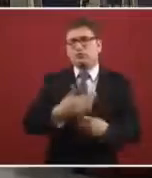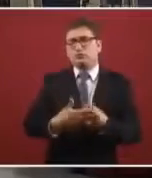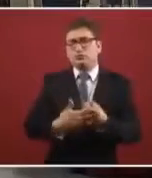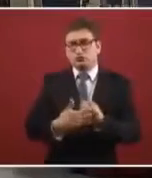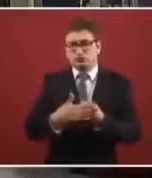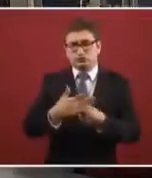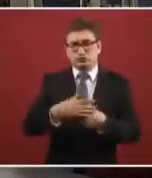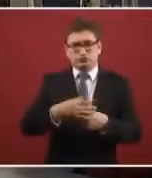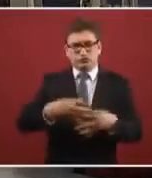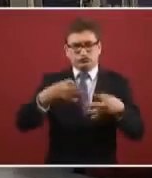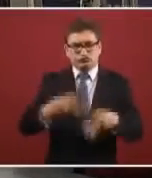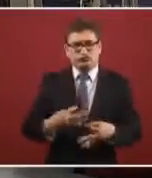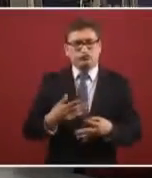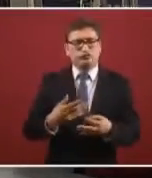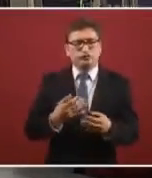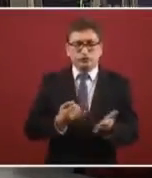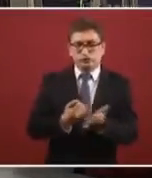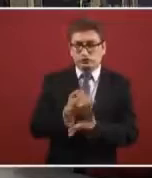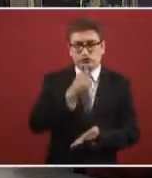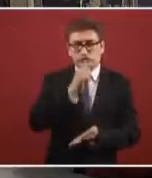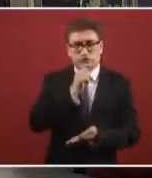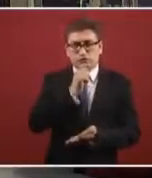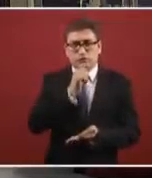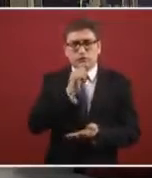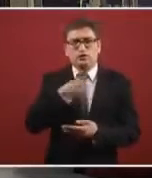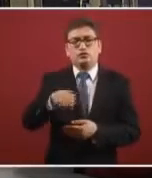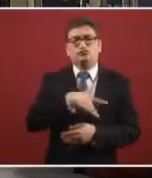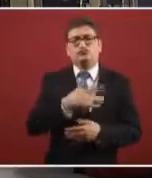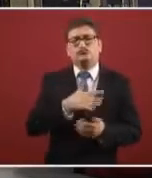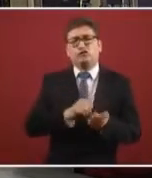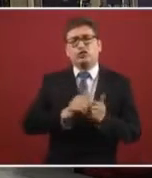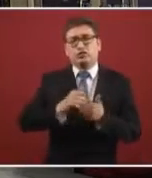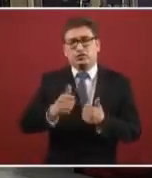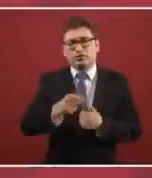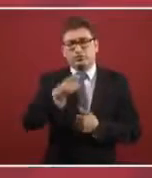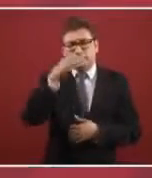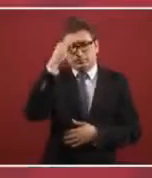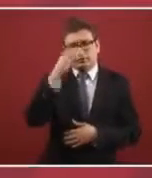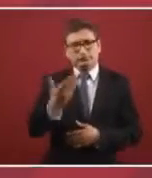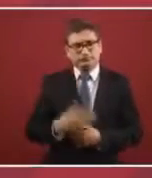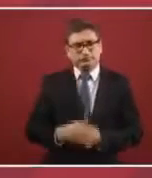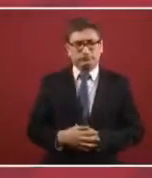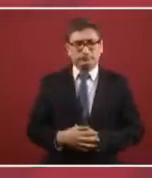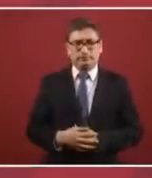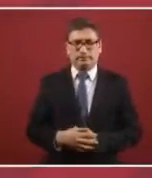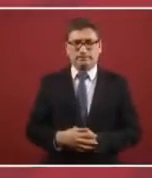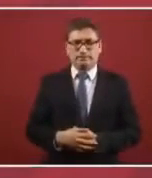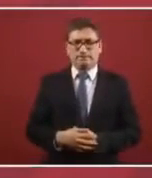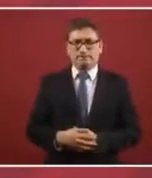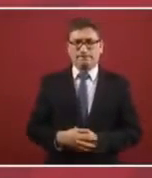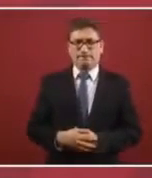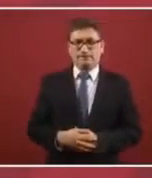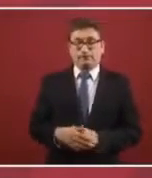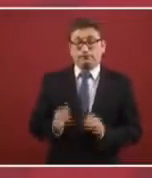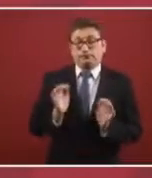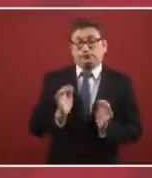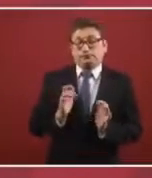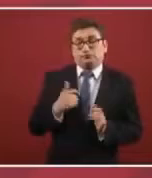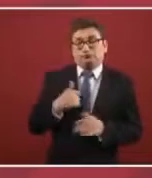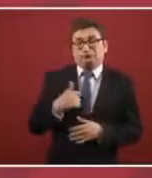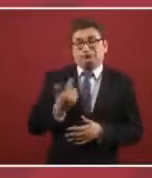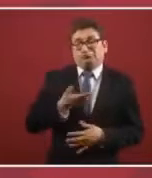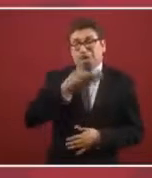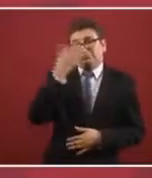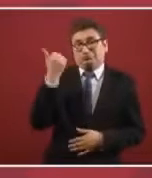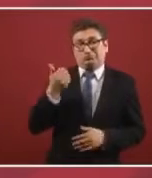de mandato. the ¿Qué piensa acerca de revocation of mandate? este nuevo retraso? What do you think about this new Bueno, delay? pues que, no sé I don't